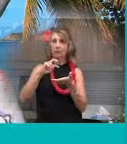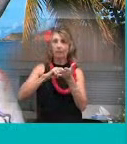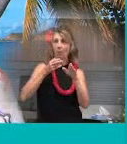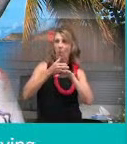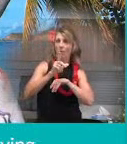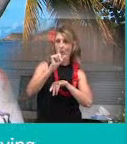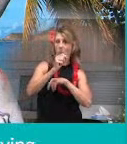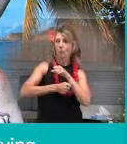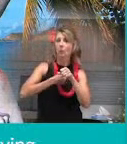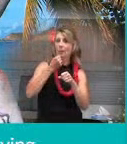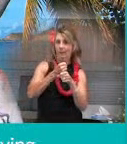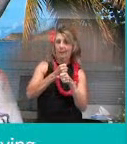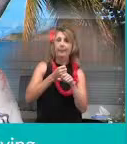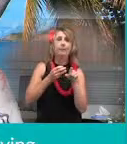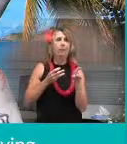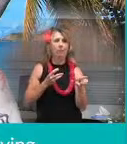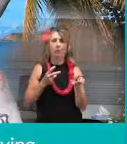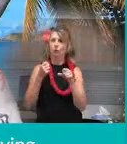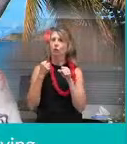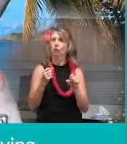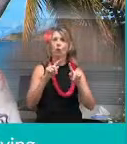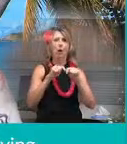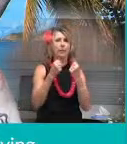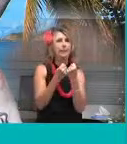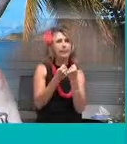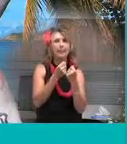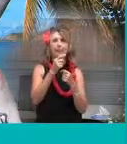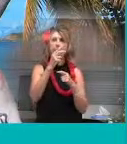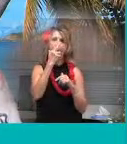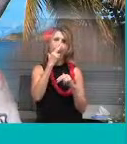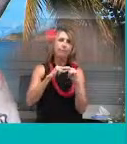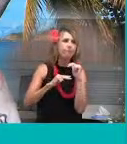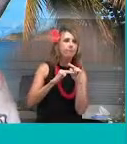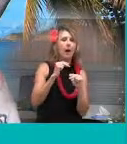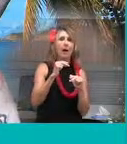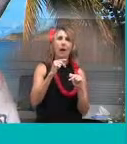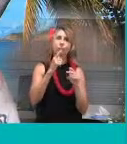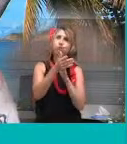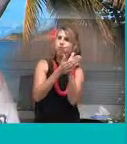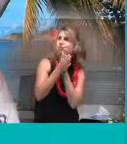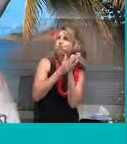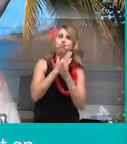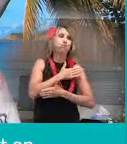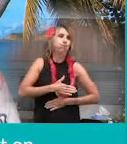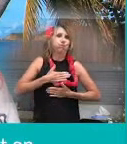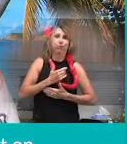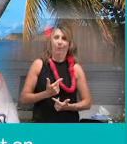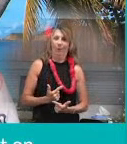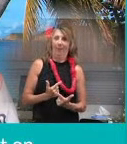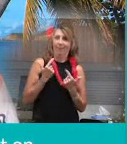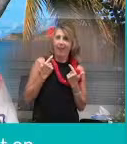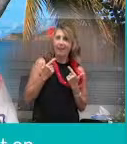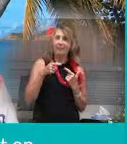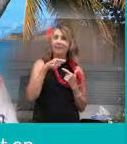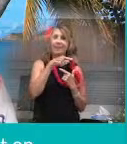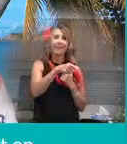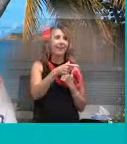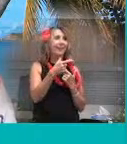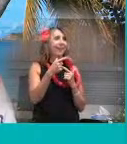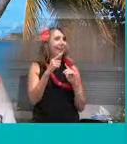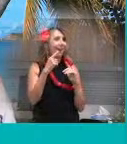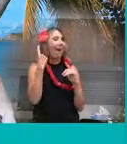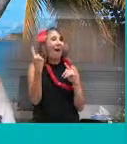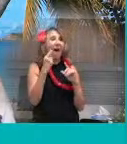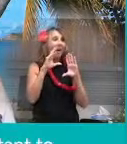board. He is a team player who is fun-loving and has a real zest for life. Kim is proud of the smiles he put